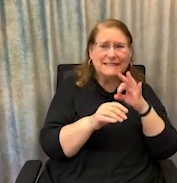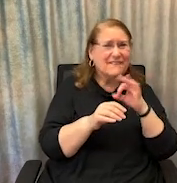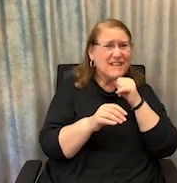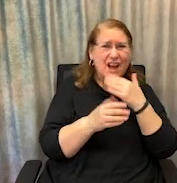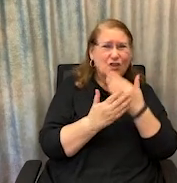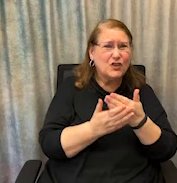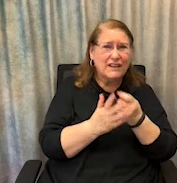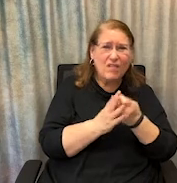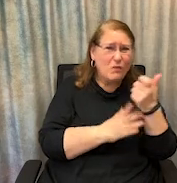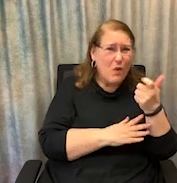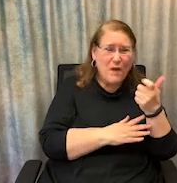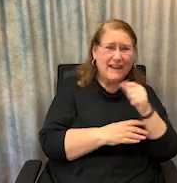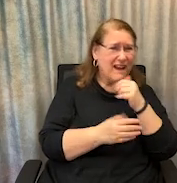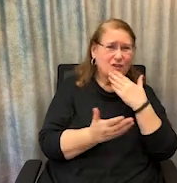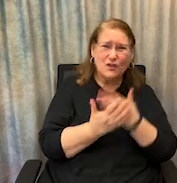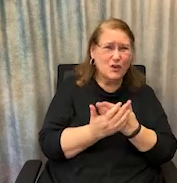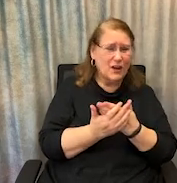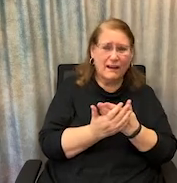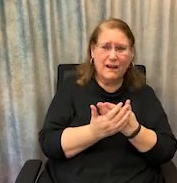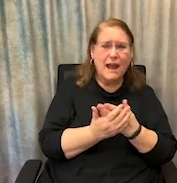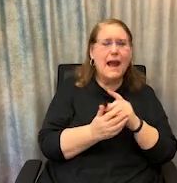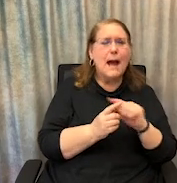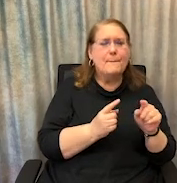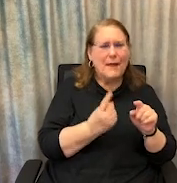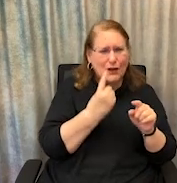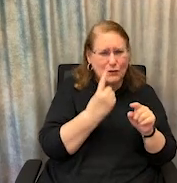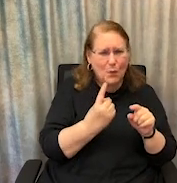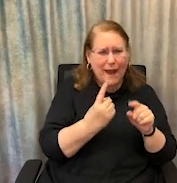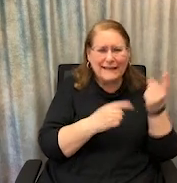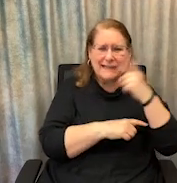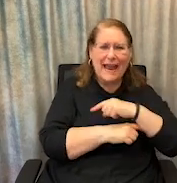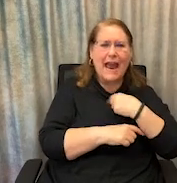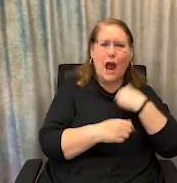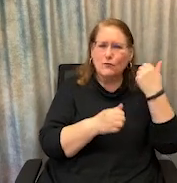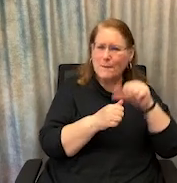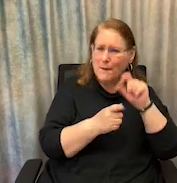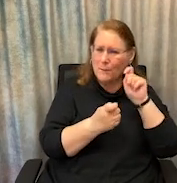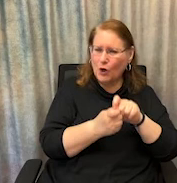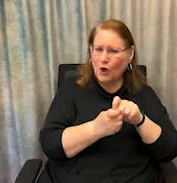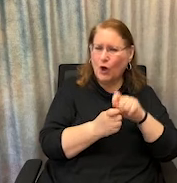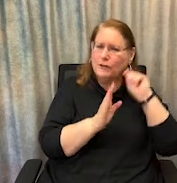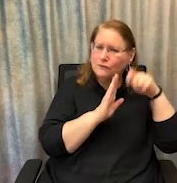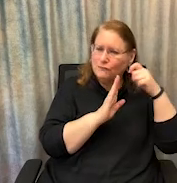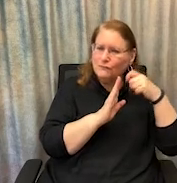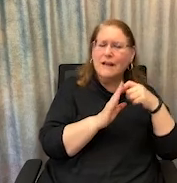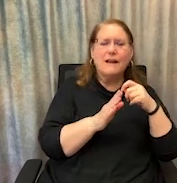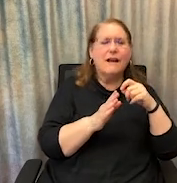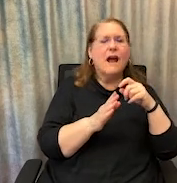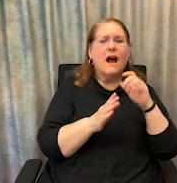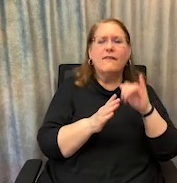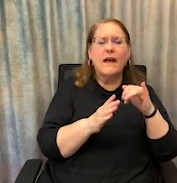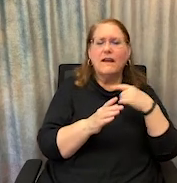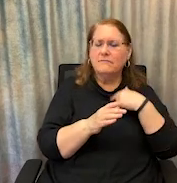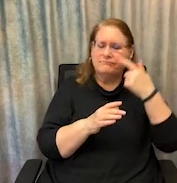throw it away off the film, and that's not good. But there's one shooting day that I remember, which stuck to